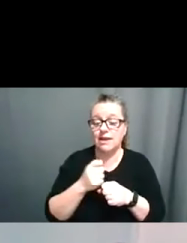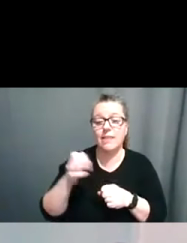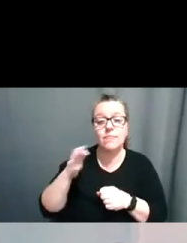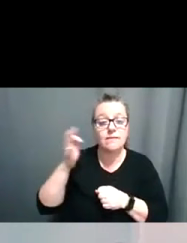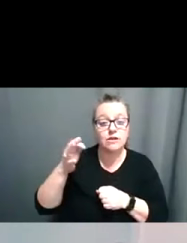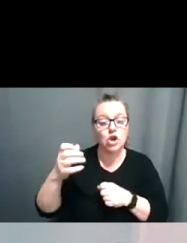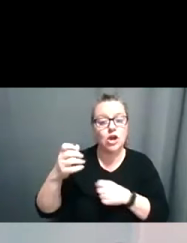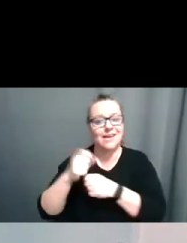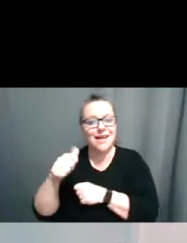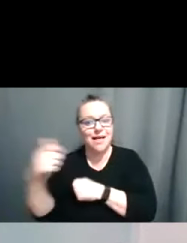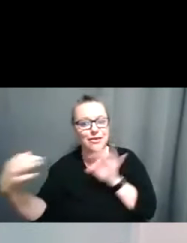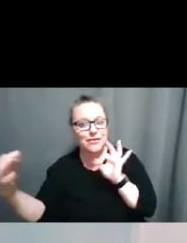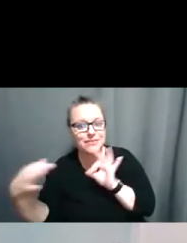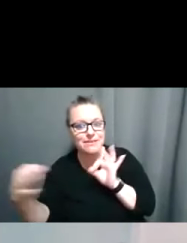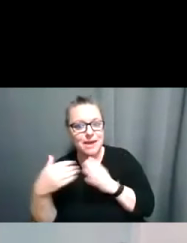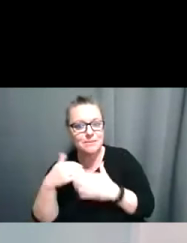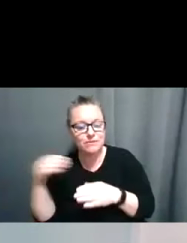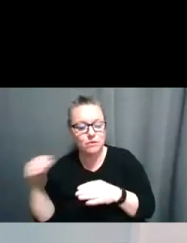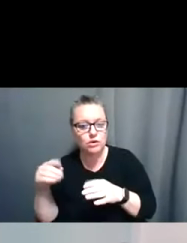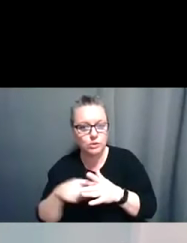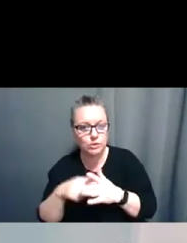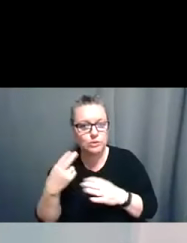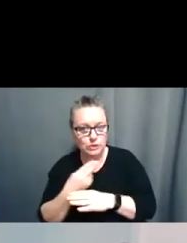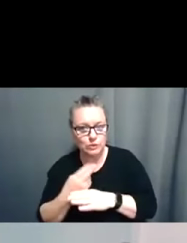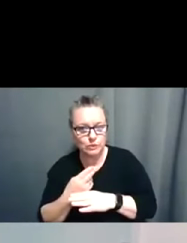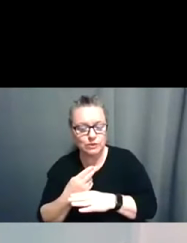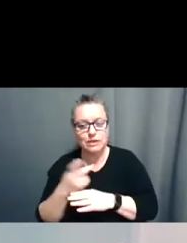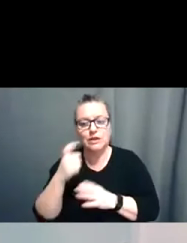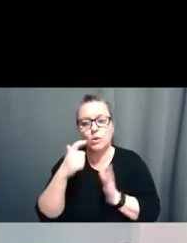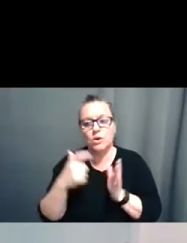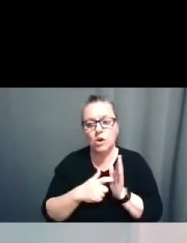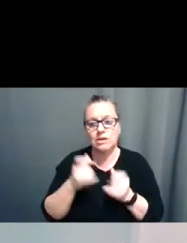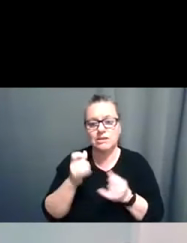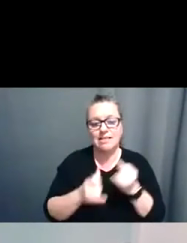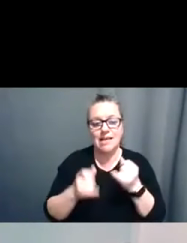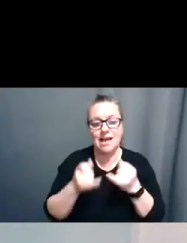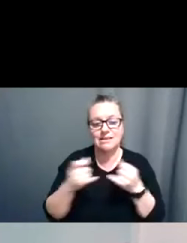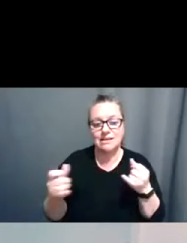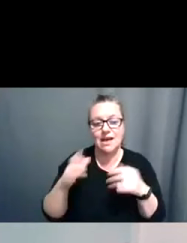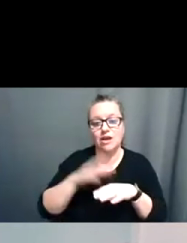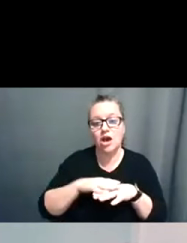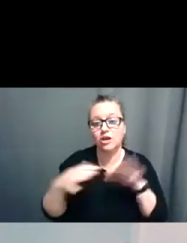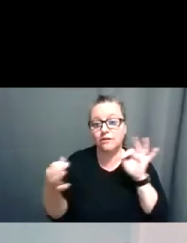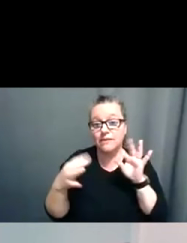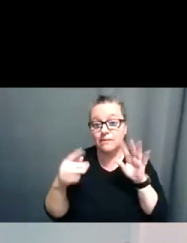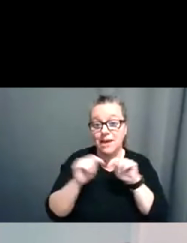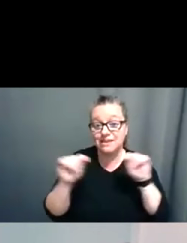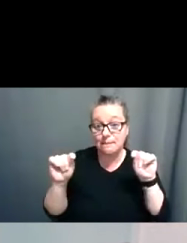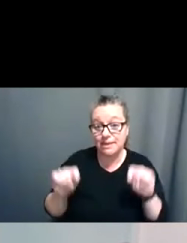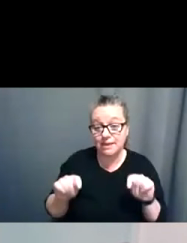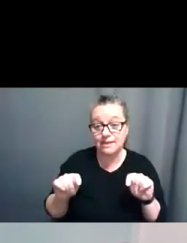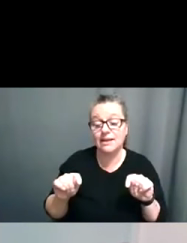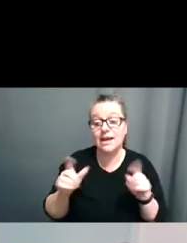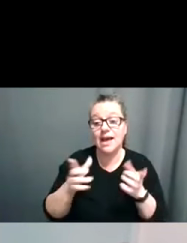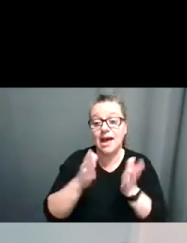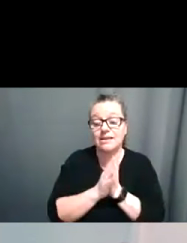some feedback before you put them into action. You will notice that the last line on your little feedback template, your cheat sheet,